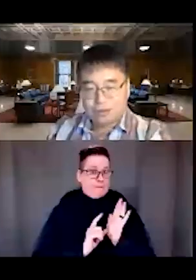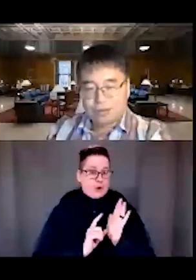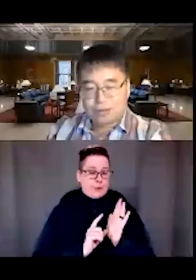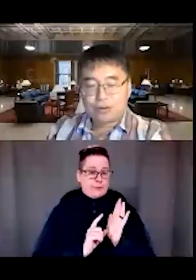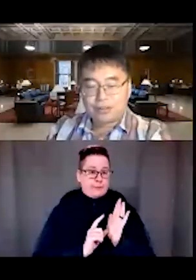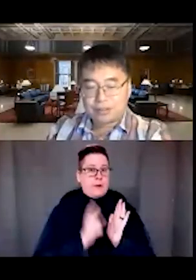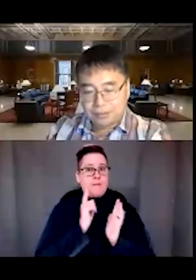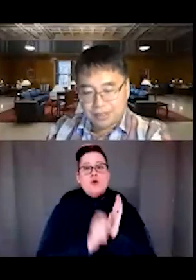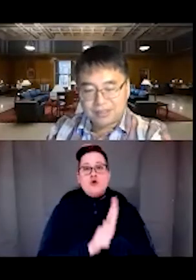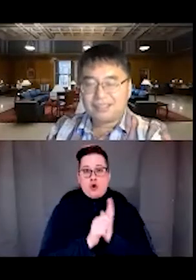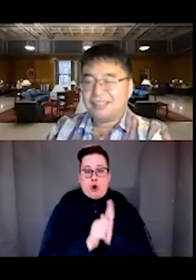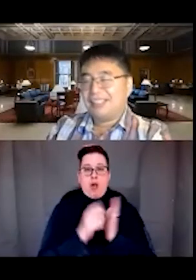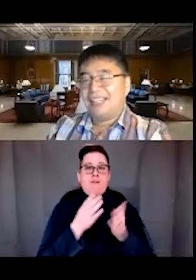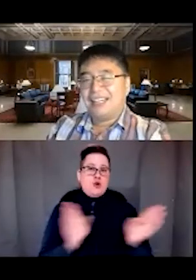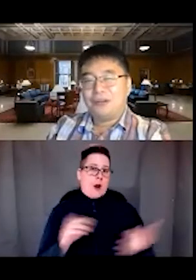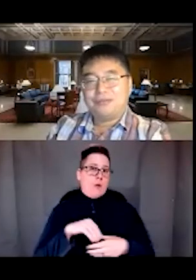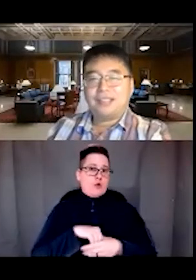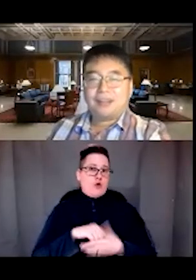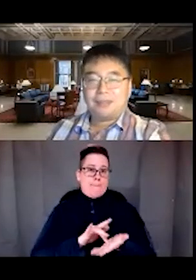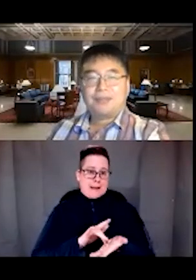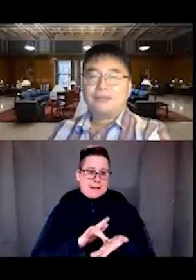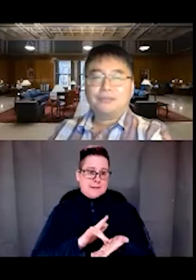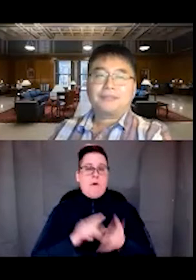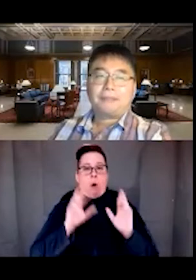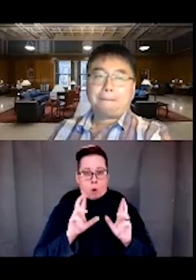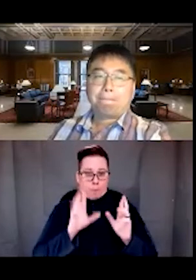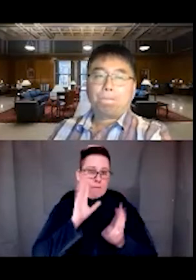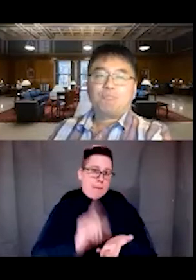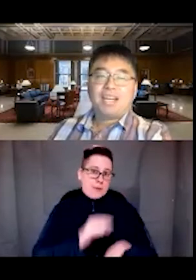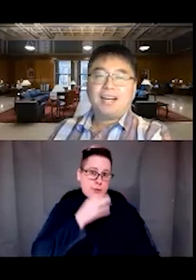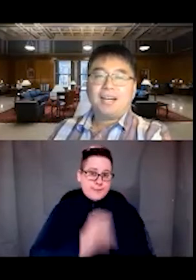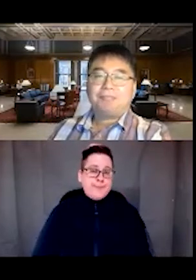in Journal of General Internal Medicine. Hopefully it'll come out soon.